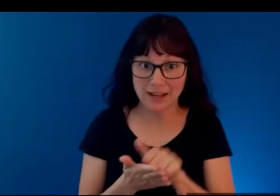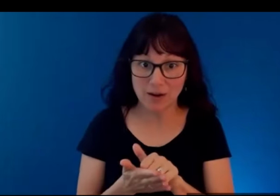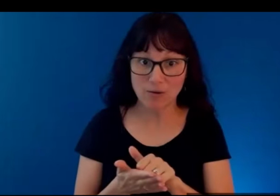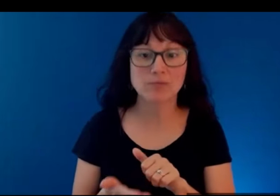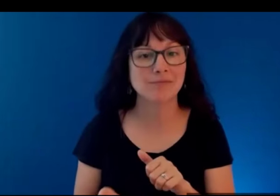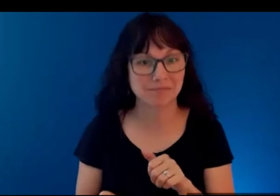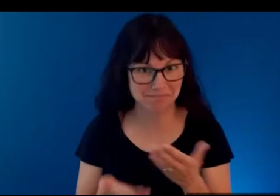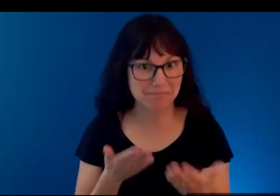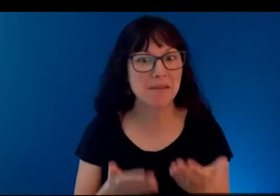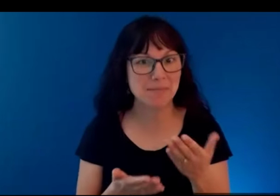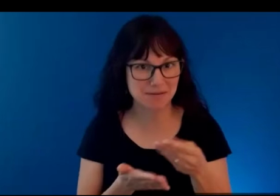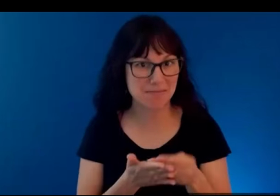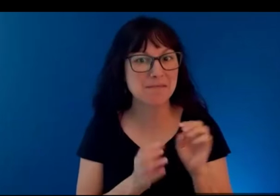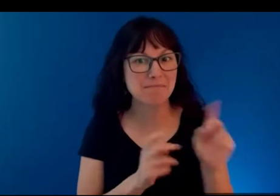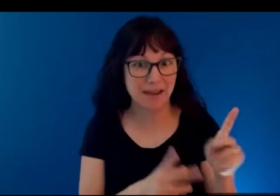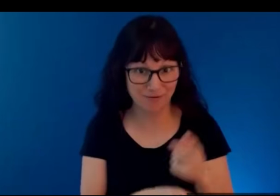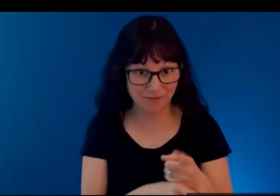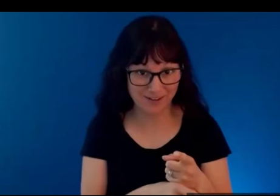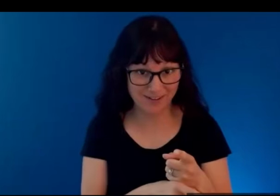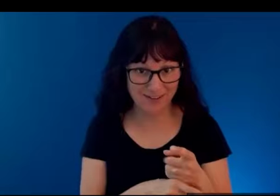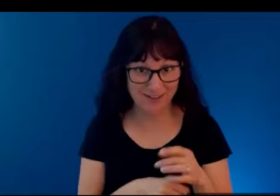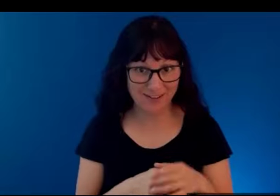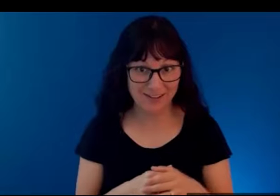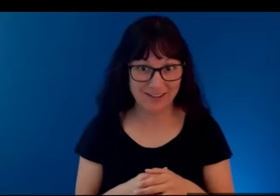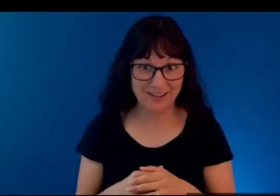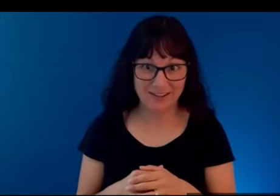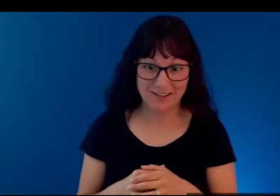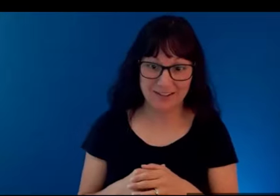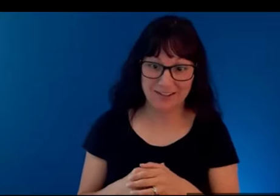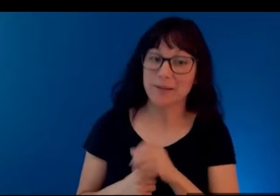might have to return those funds, correct?